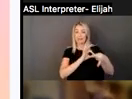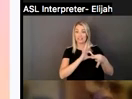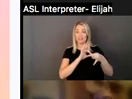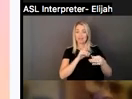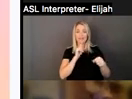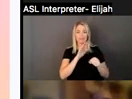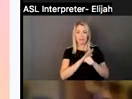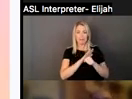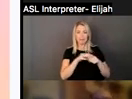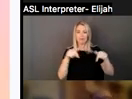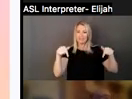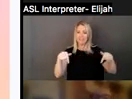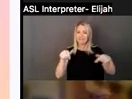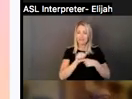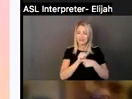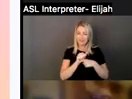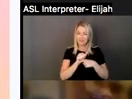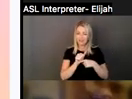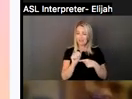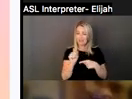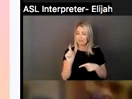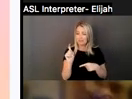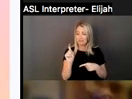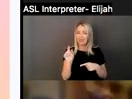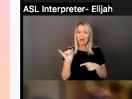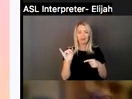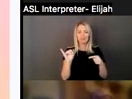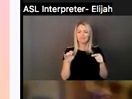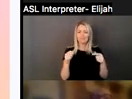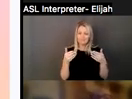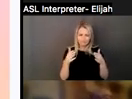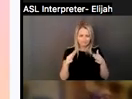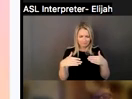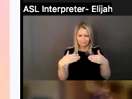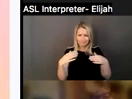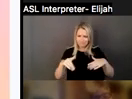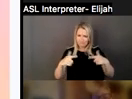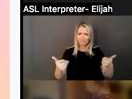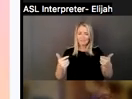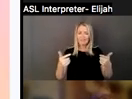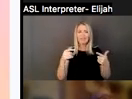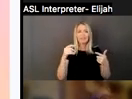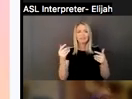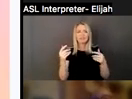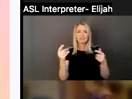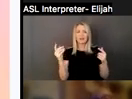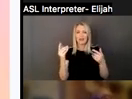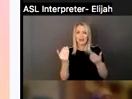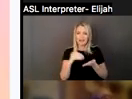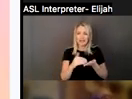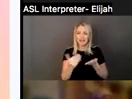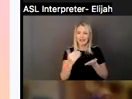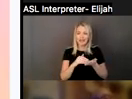practice. It's also kind of an open door for you to return back to this space of reflecting on the practice